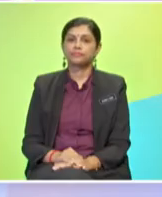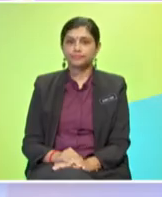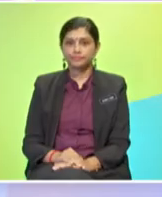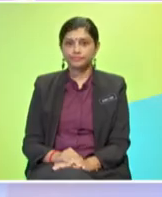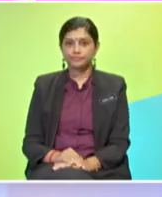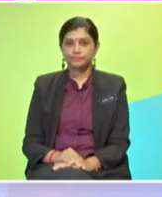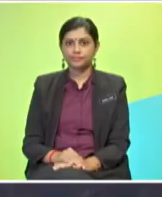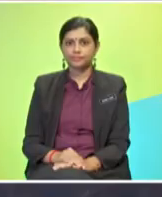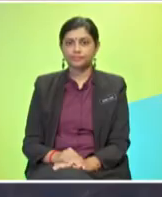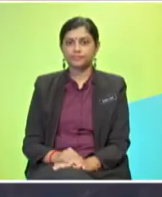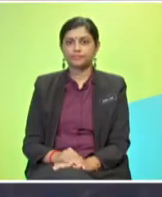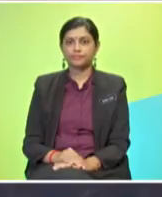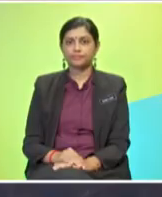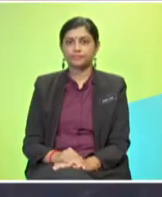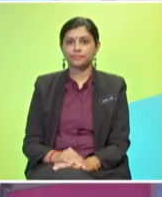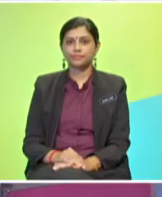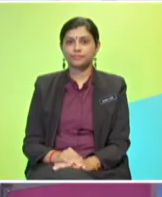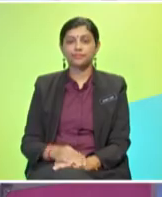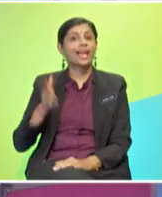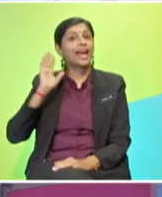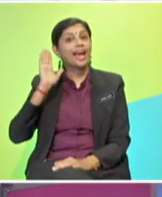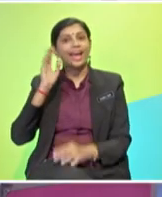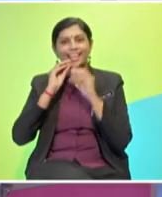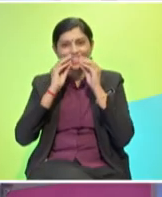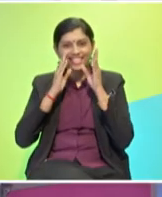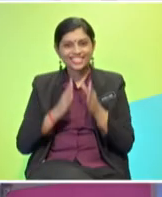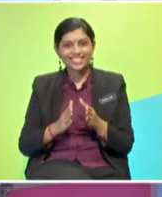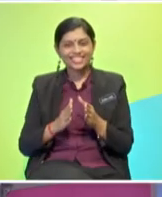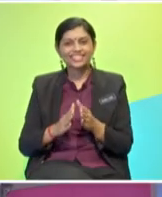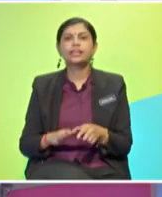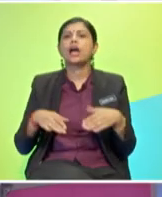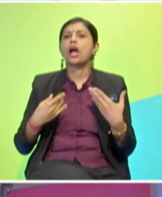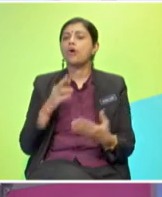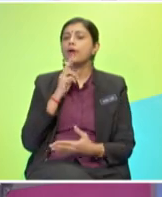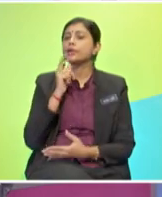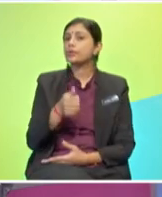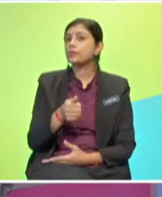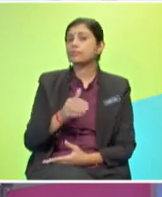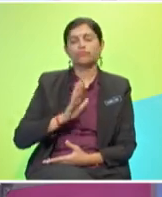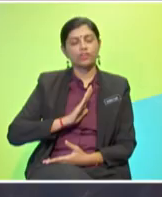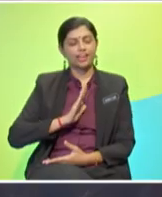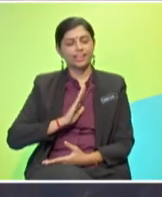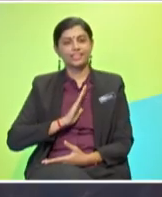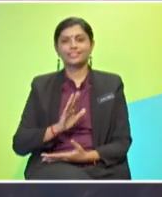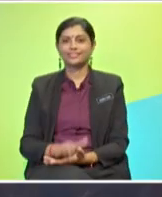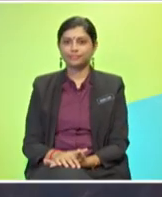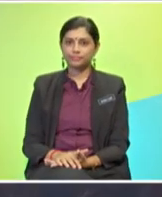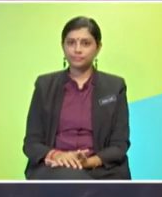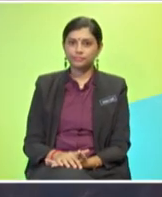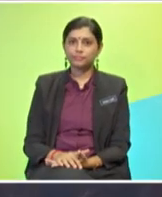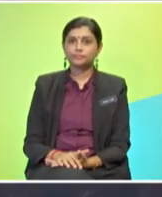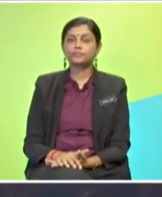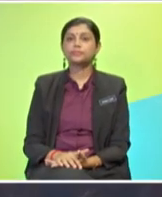Pulau Pinang. Assalamualaikum teacher. How are you? Waalaikumsalam. Fine. I'm fine. Thank you. All right. Thank you so much